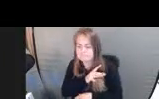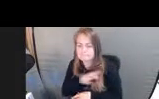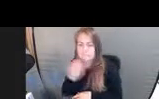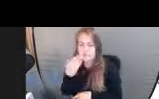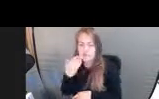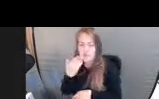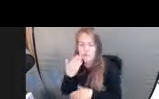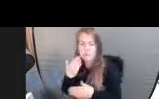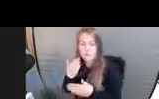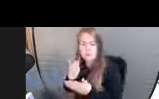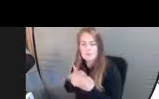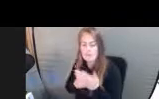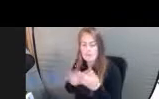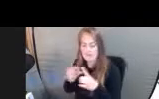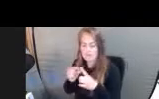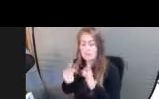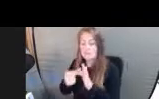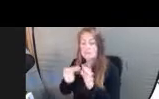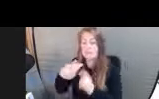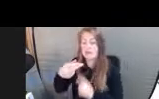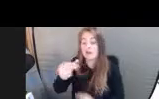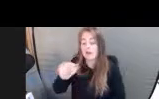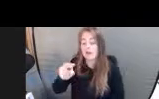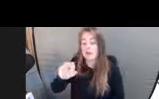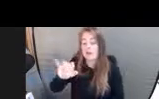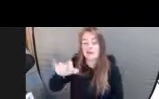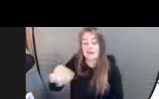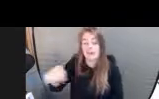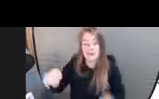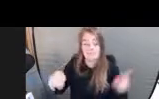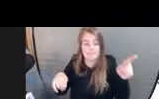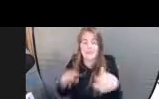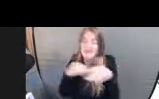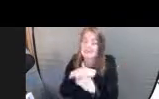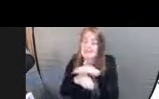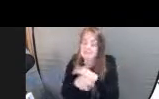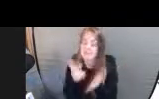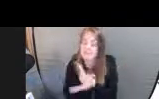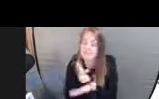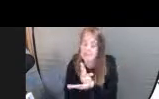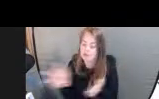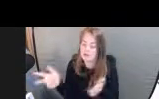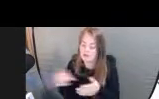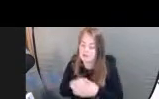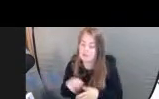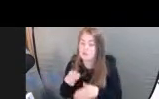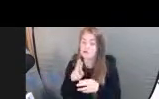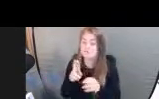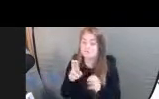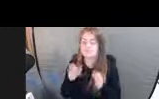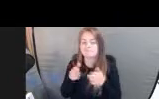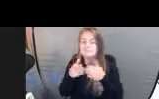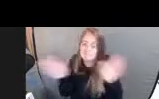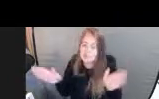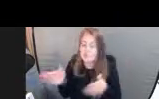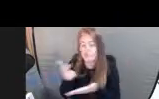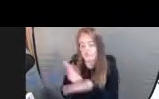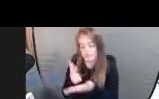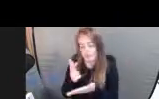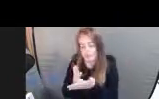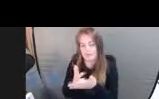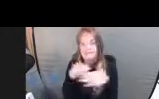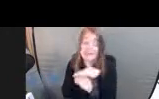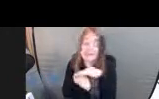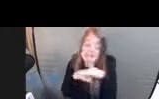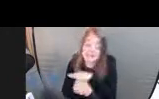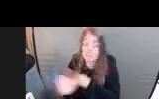these things. So instead of a handicap parking sign, use the term accessible parking or universal parking spot. Accessible